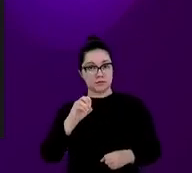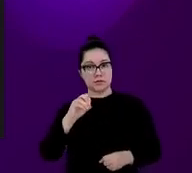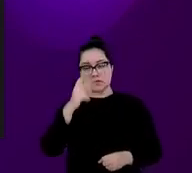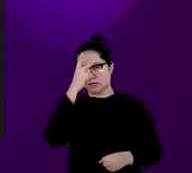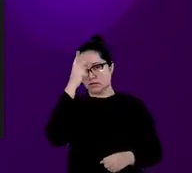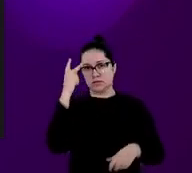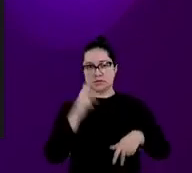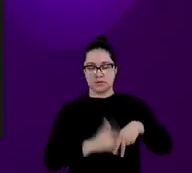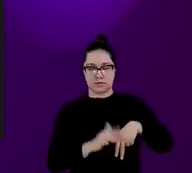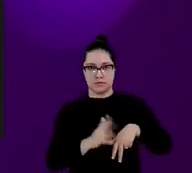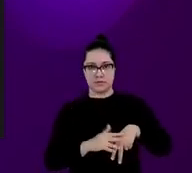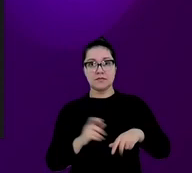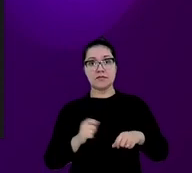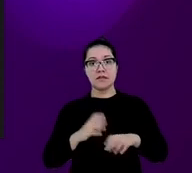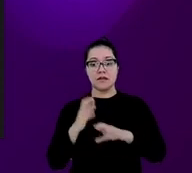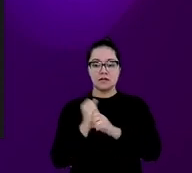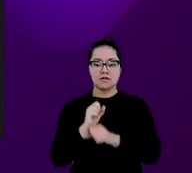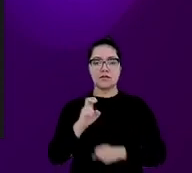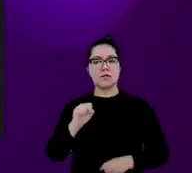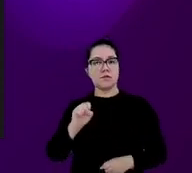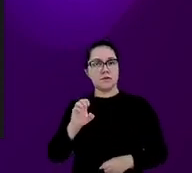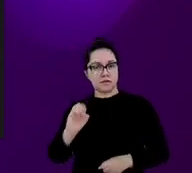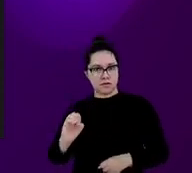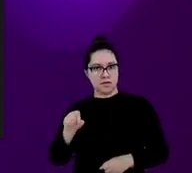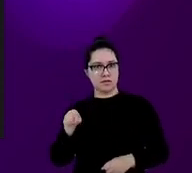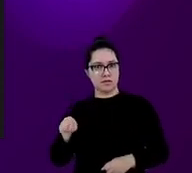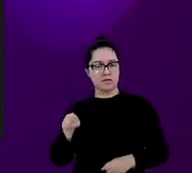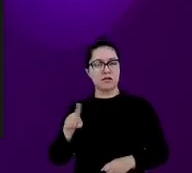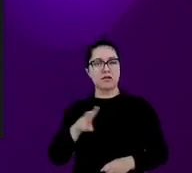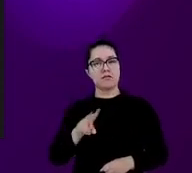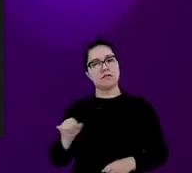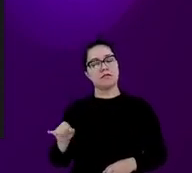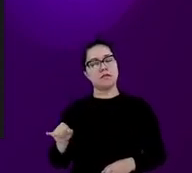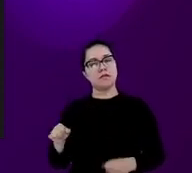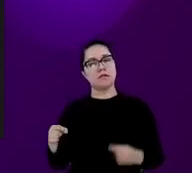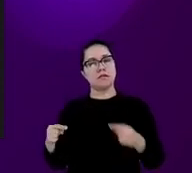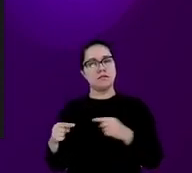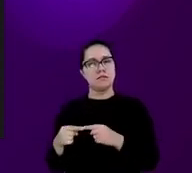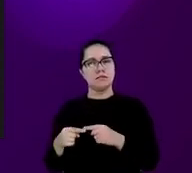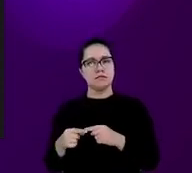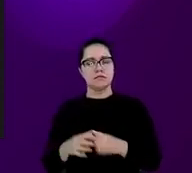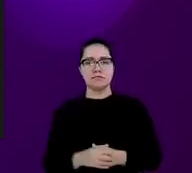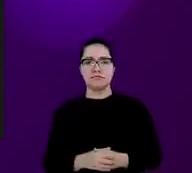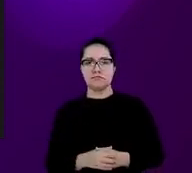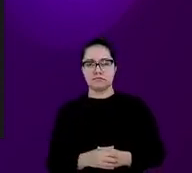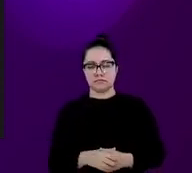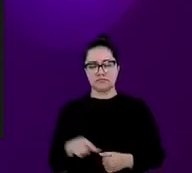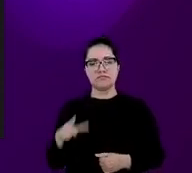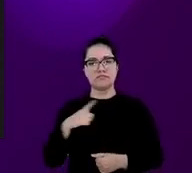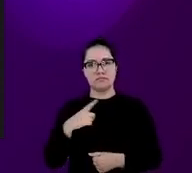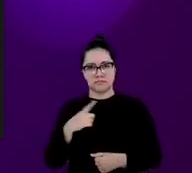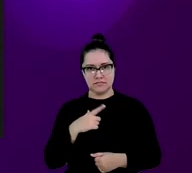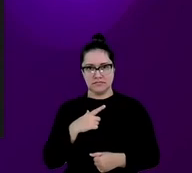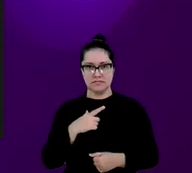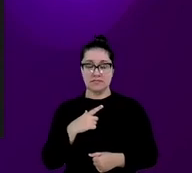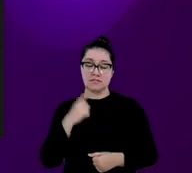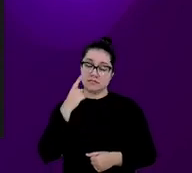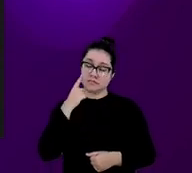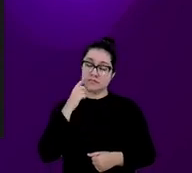patients will make magnetic resonance to see it before and